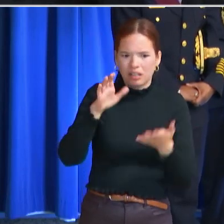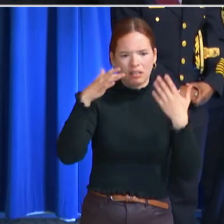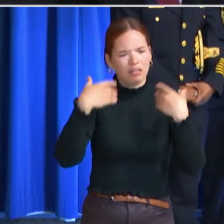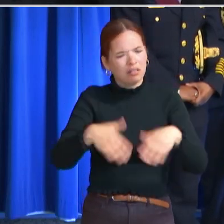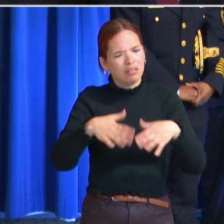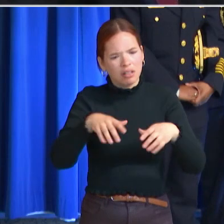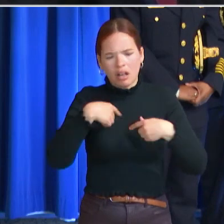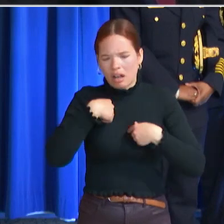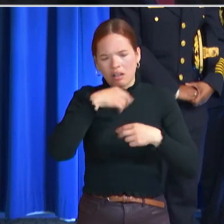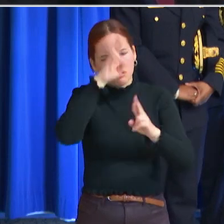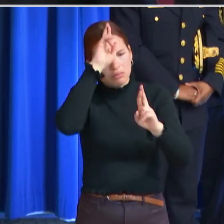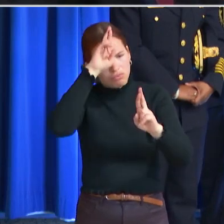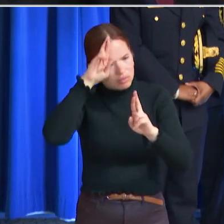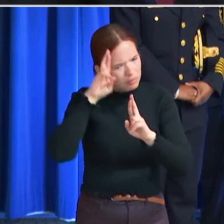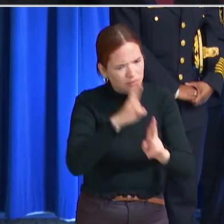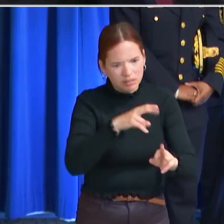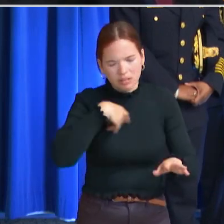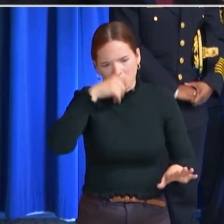for. So this